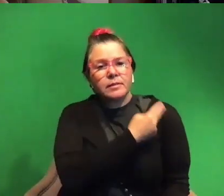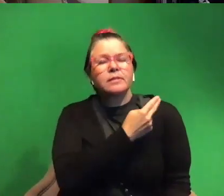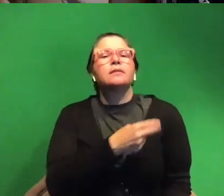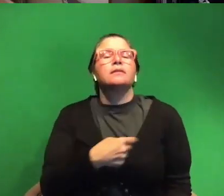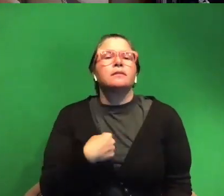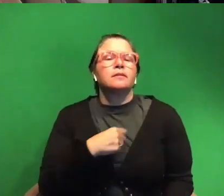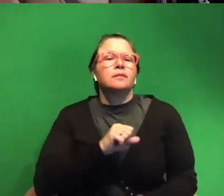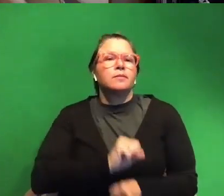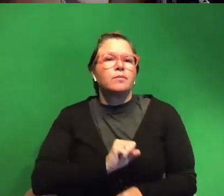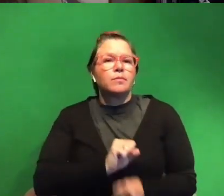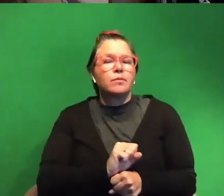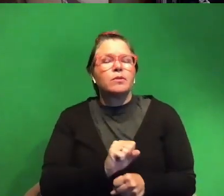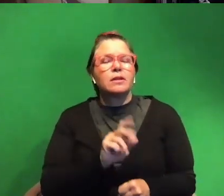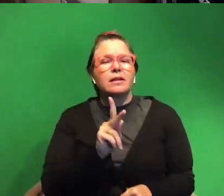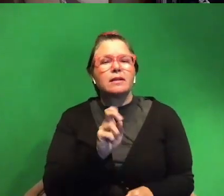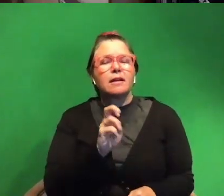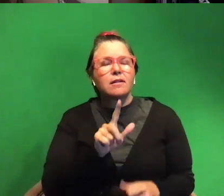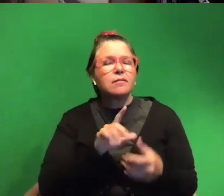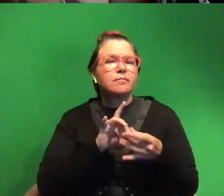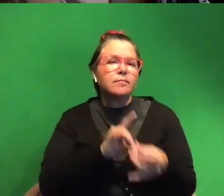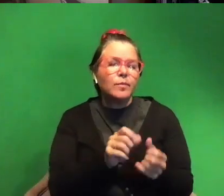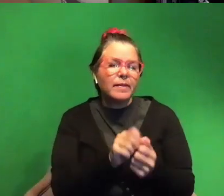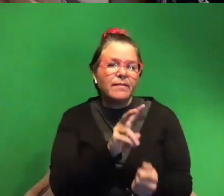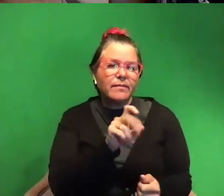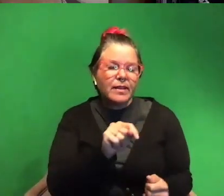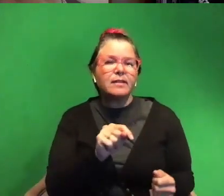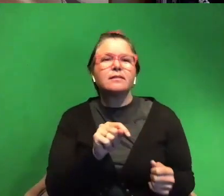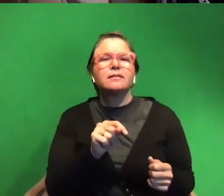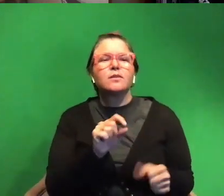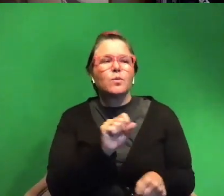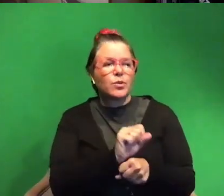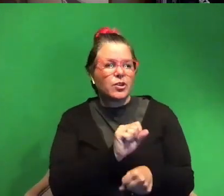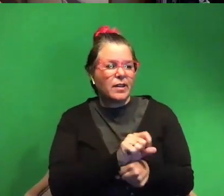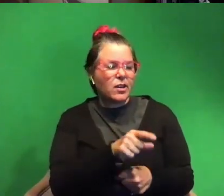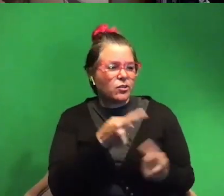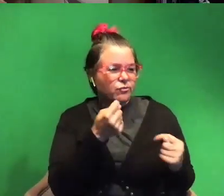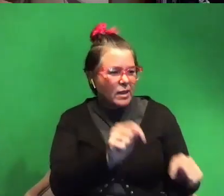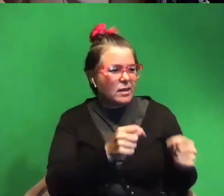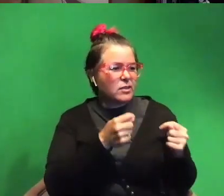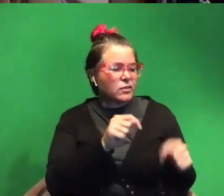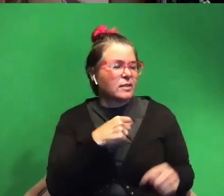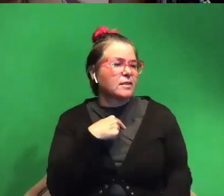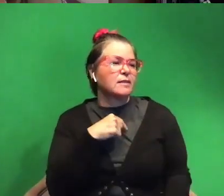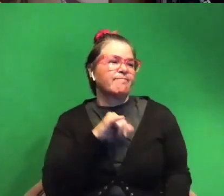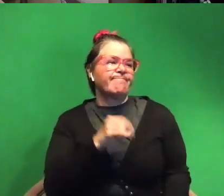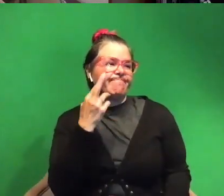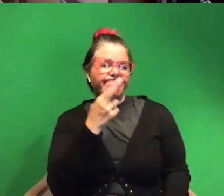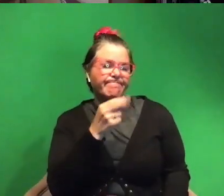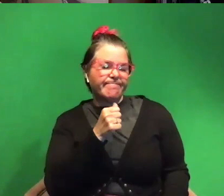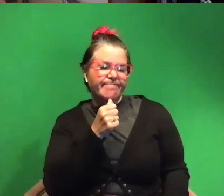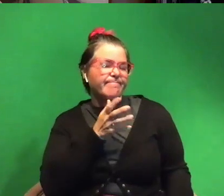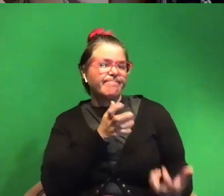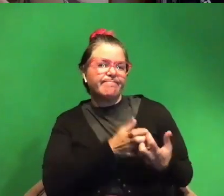worked at a kennel that was associated with a vet. And just from working there and trying things out, I kind of realized that those weren't the paths for